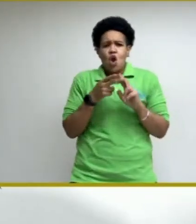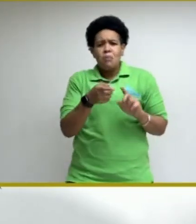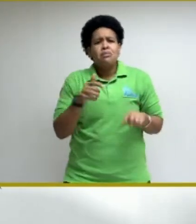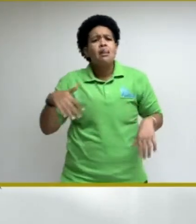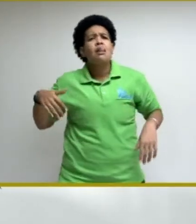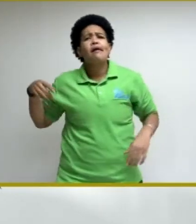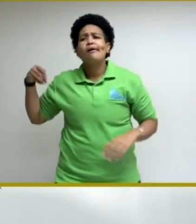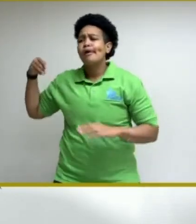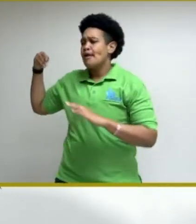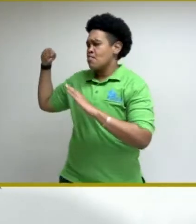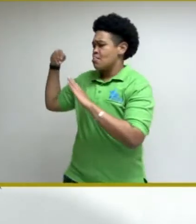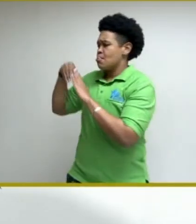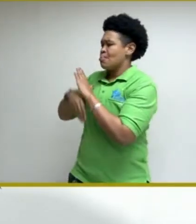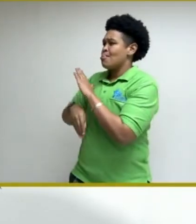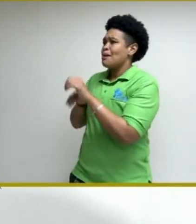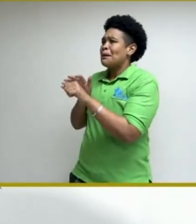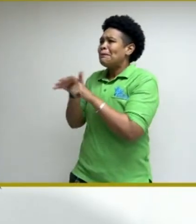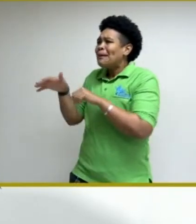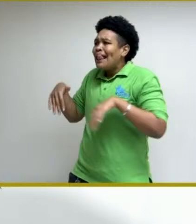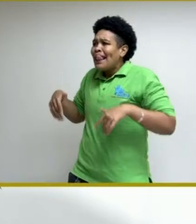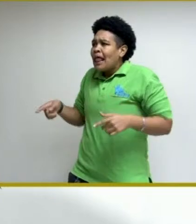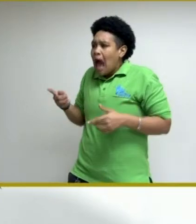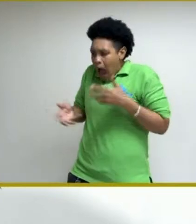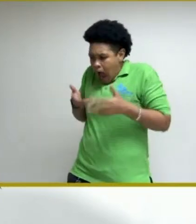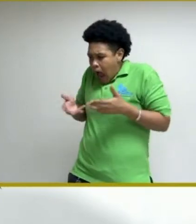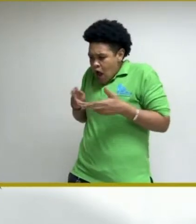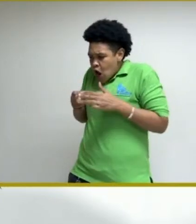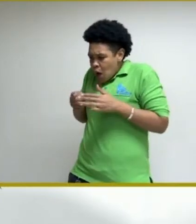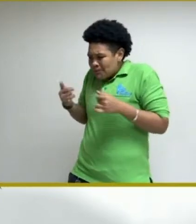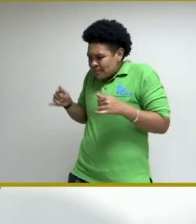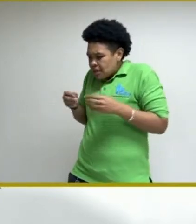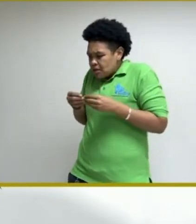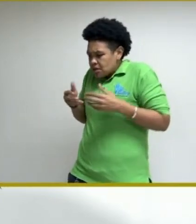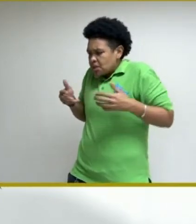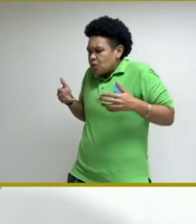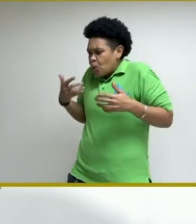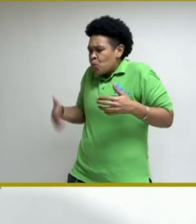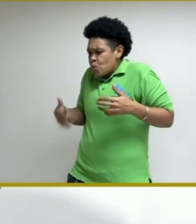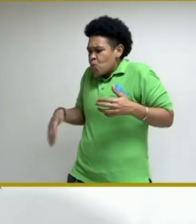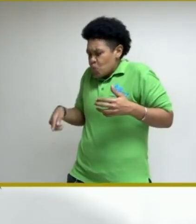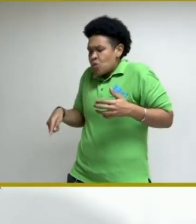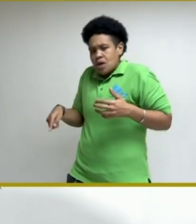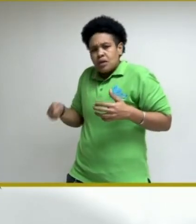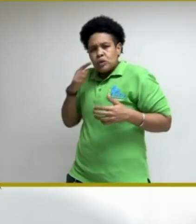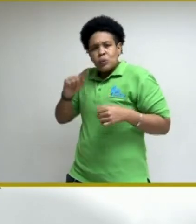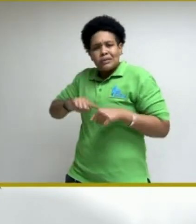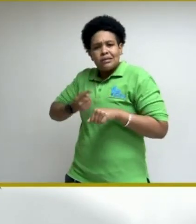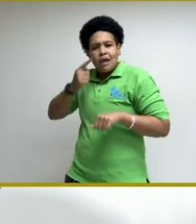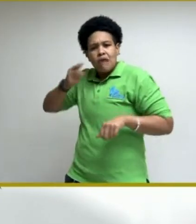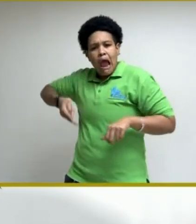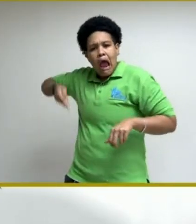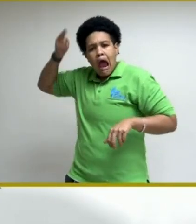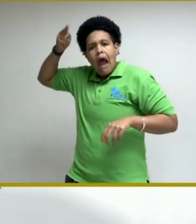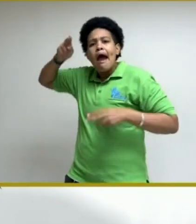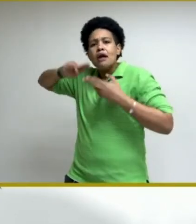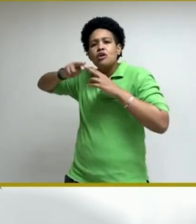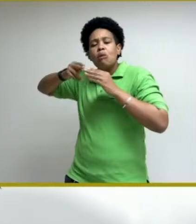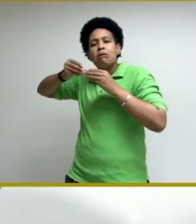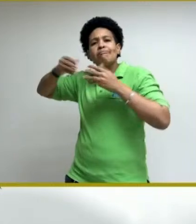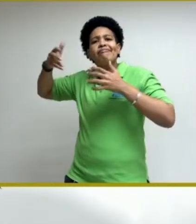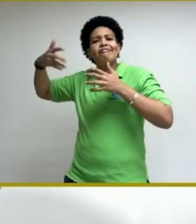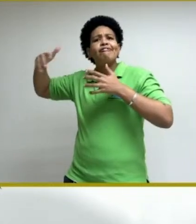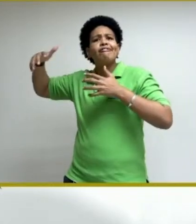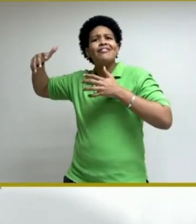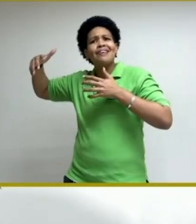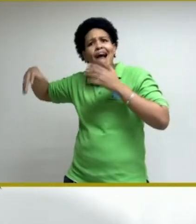go down far enough. And so we were starting at a higher point with respect of the number of confirmed